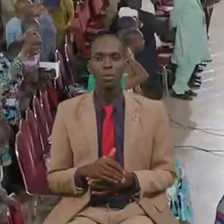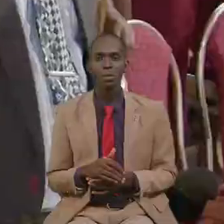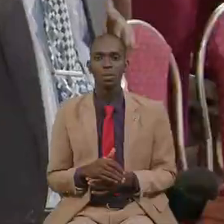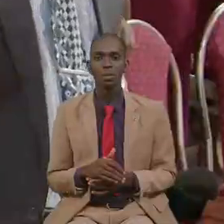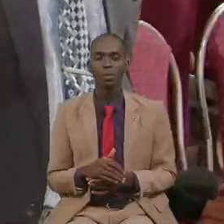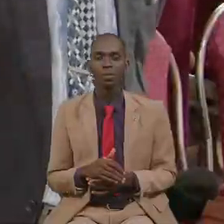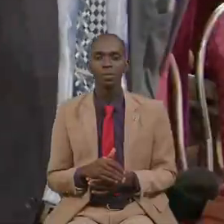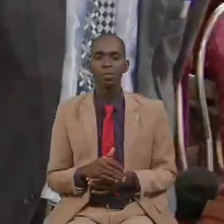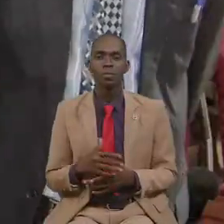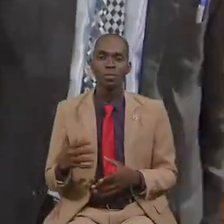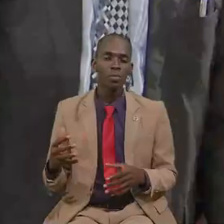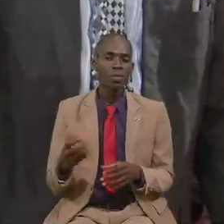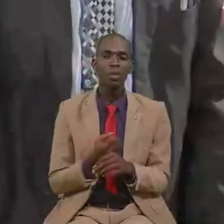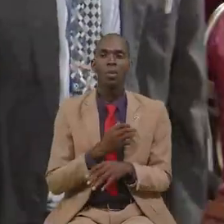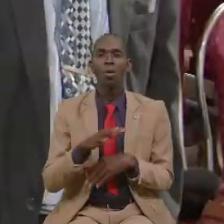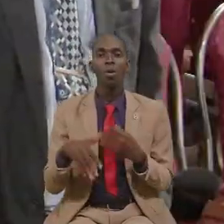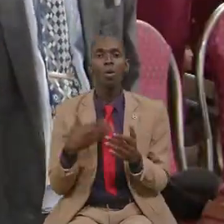Take all the idols away.